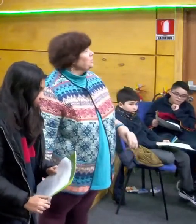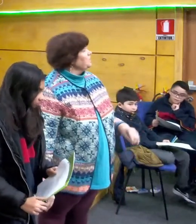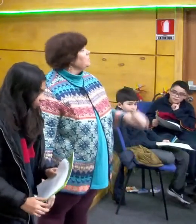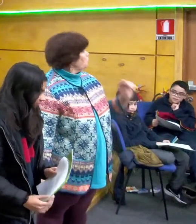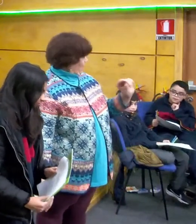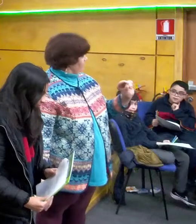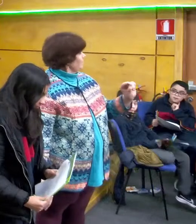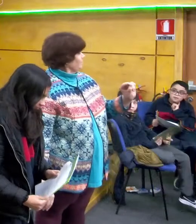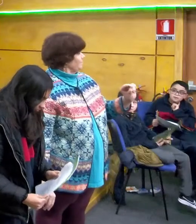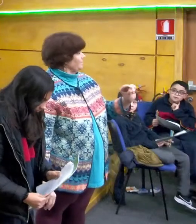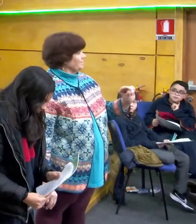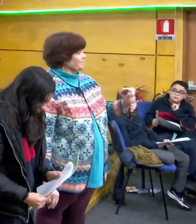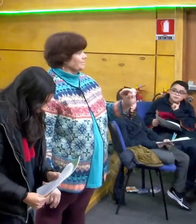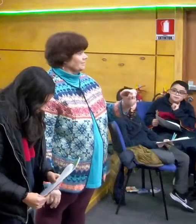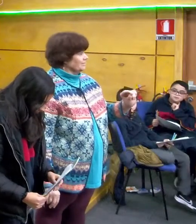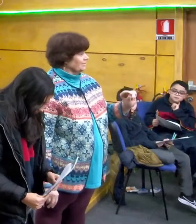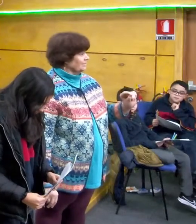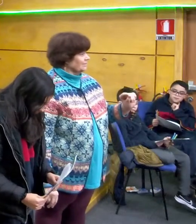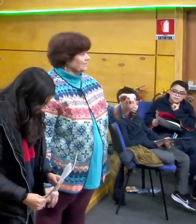Something she did well.